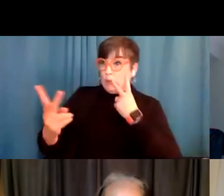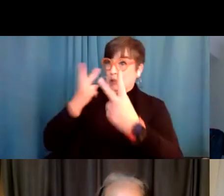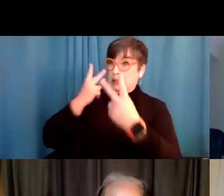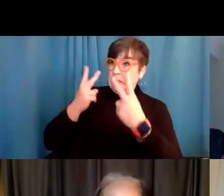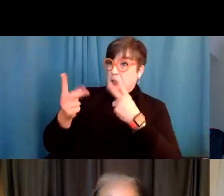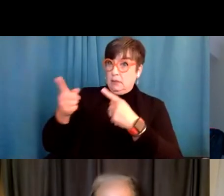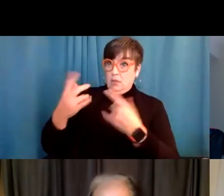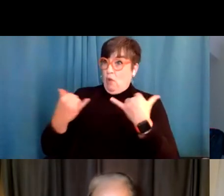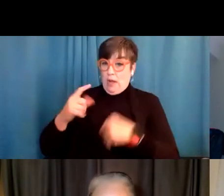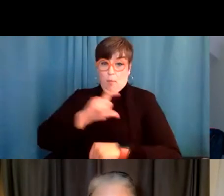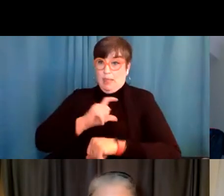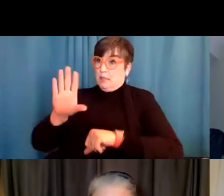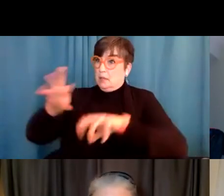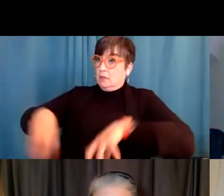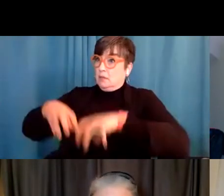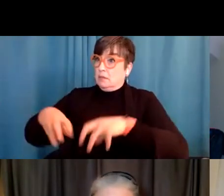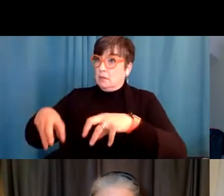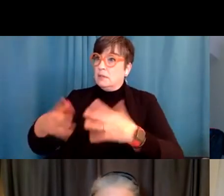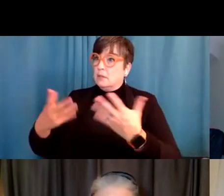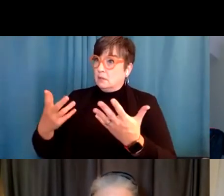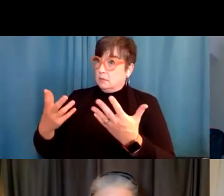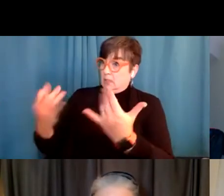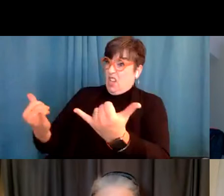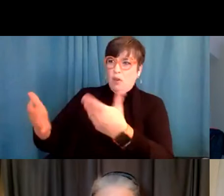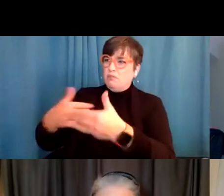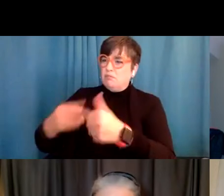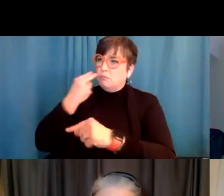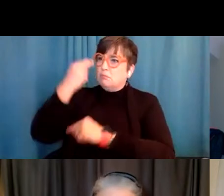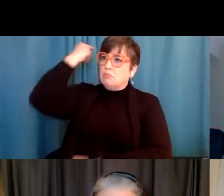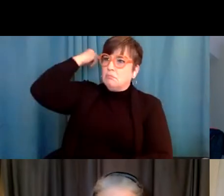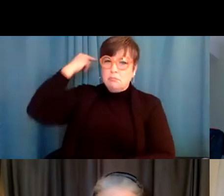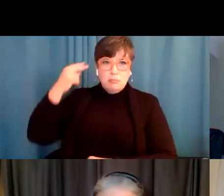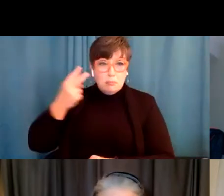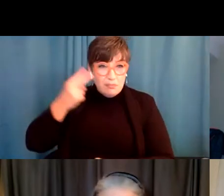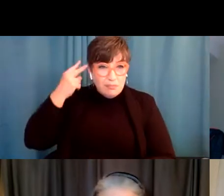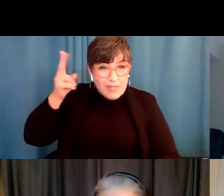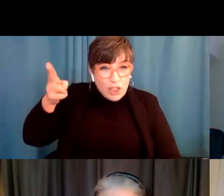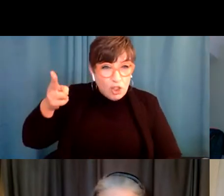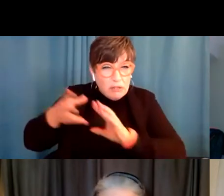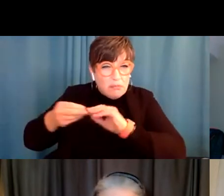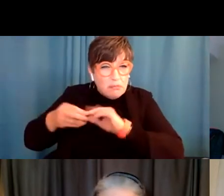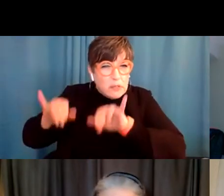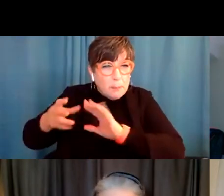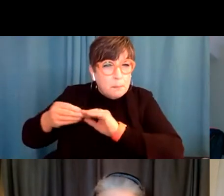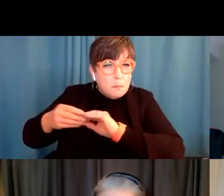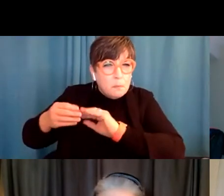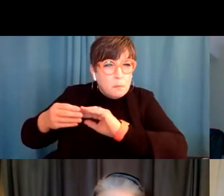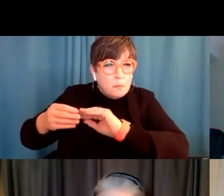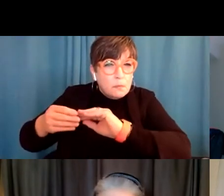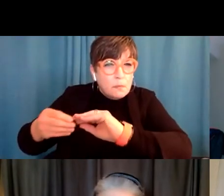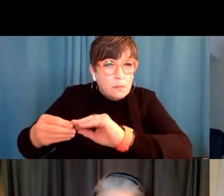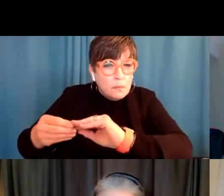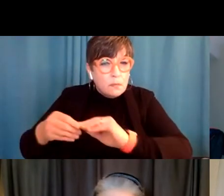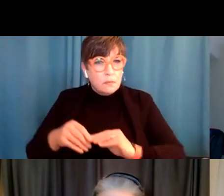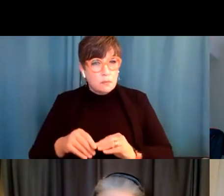policing strategies through a historical lens. Historians and legal scholars have established that in addition to functioning